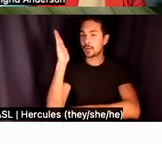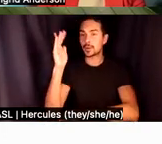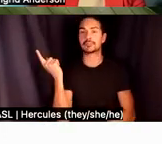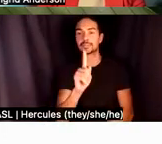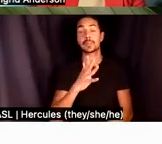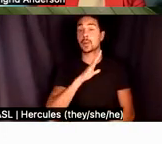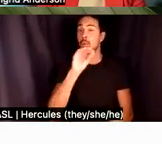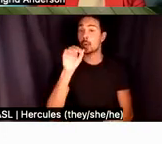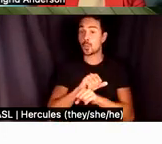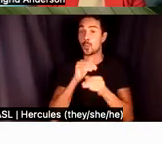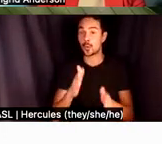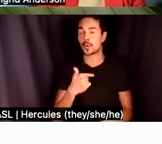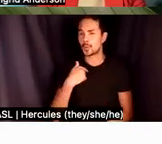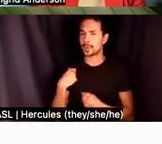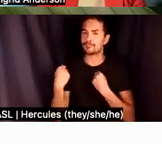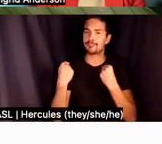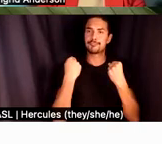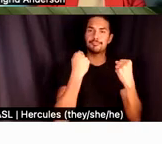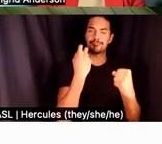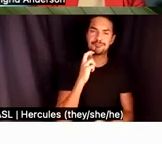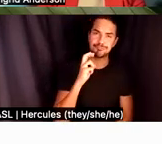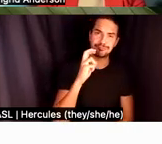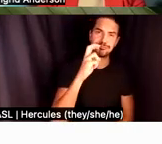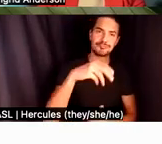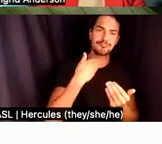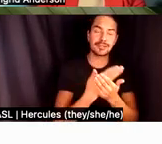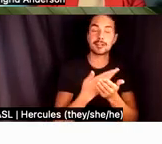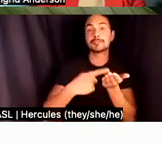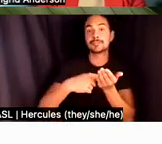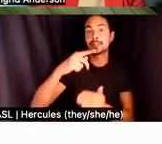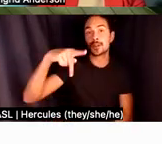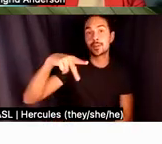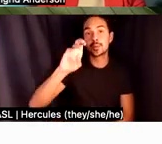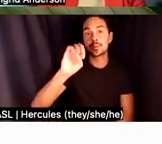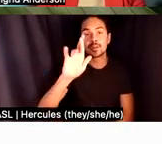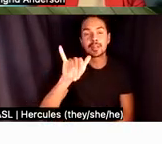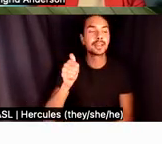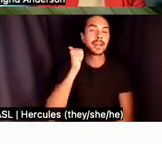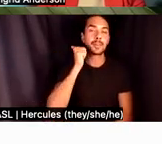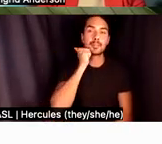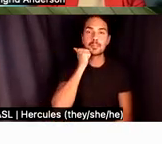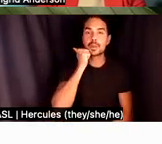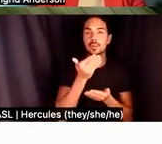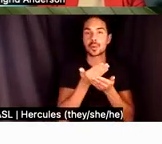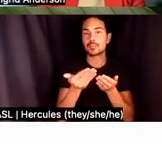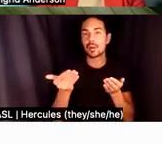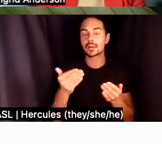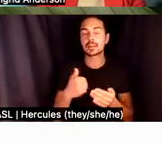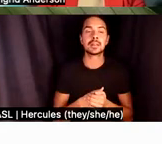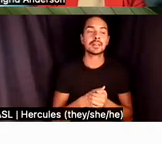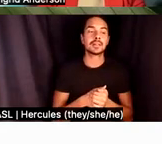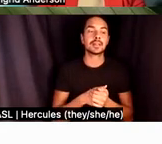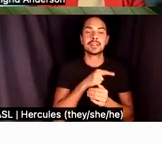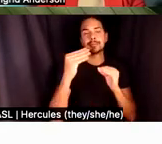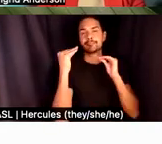coworker actually traveled out there to speak about like the puberty part and menstrual products. But they get all these different teachings